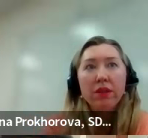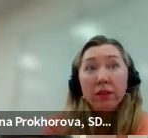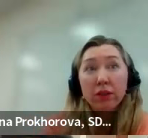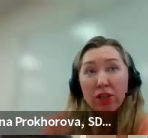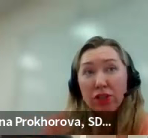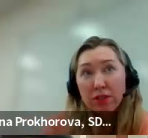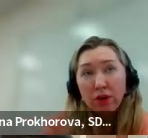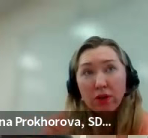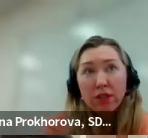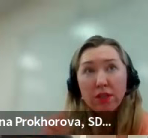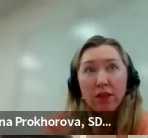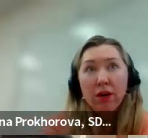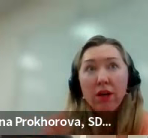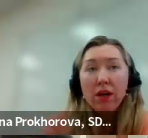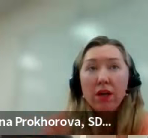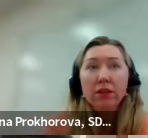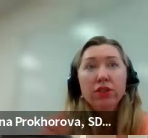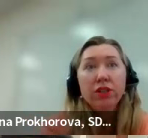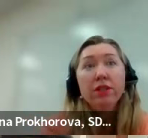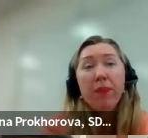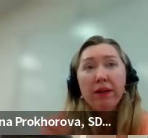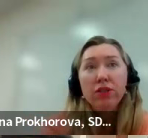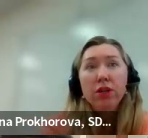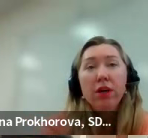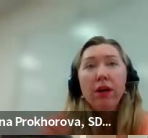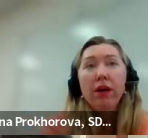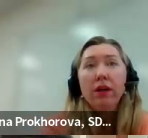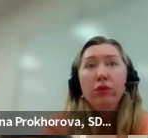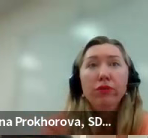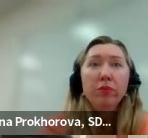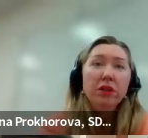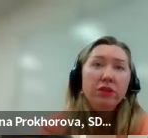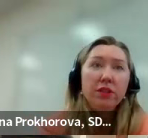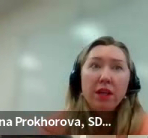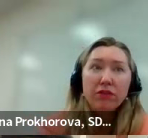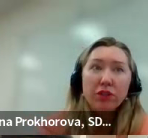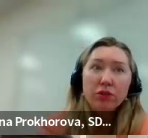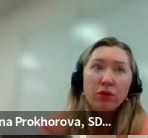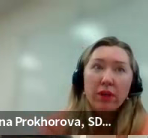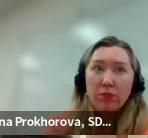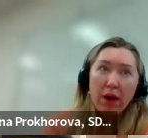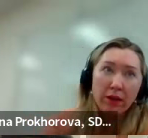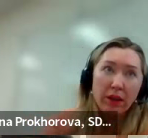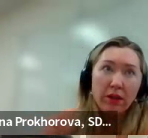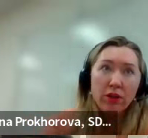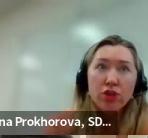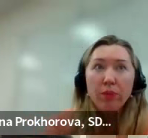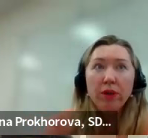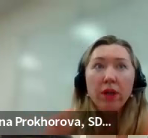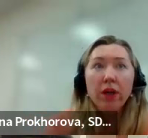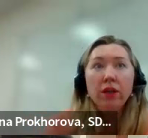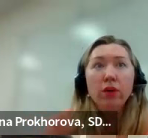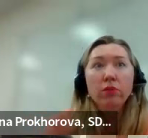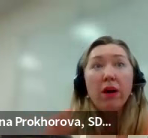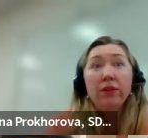in 9 locations throughout San Diego in English and Spanish, and we offer from internet safety to online banking and